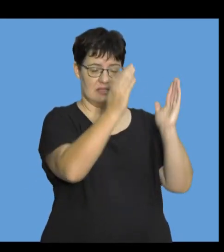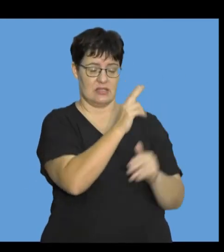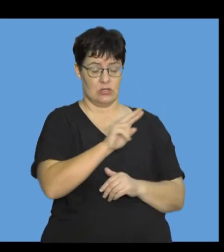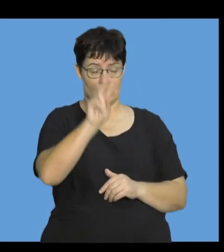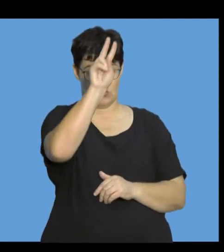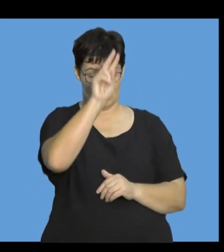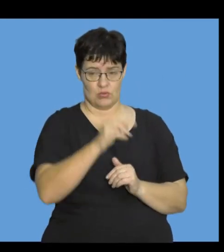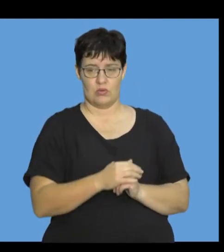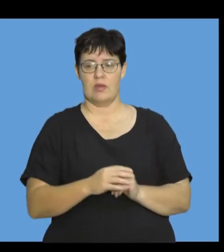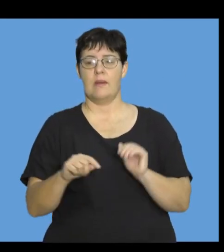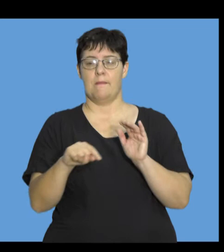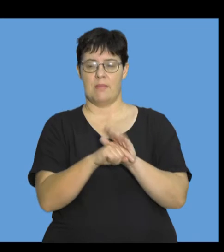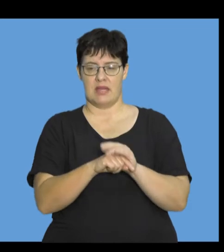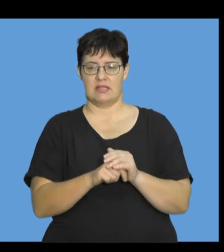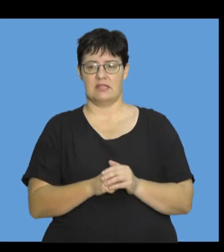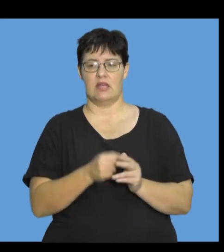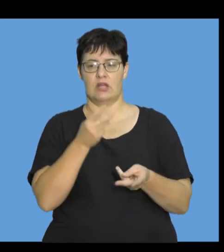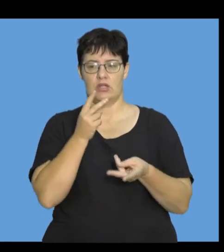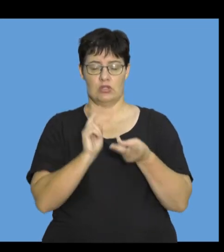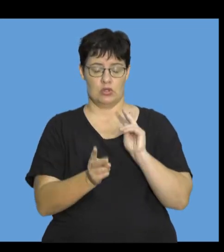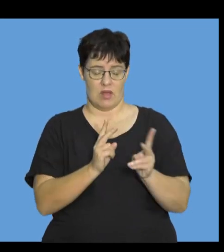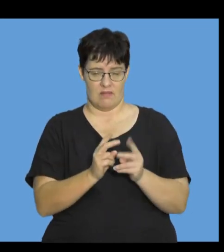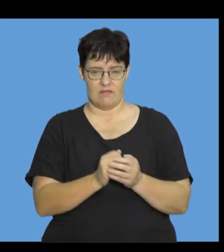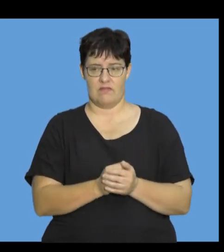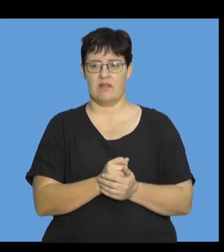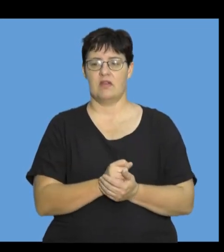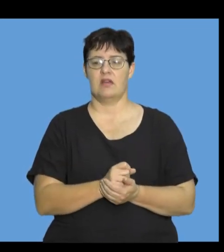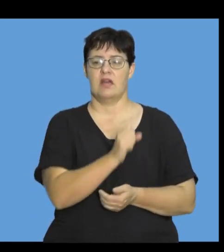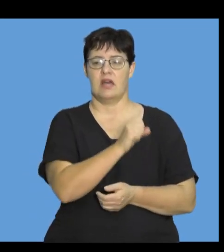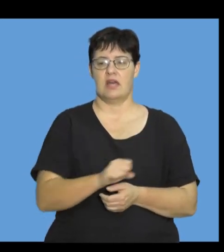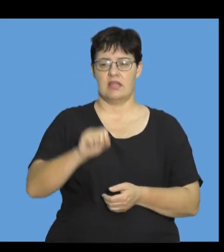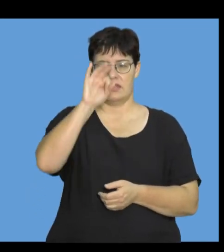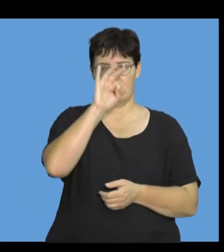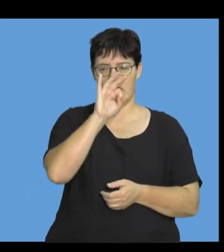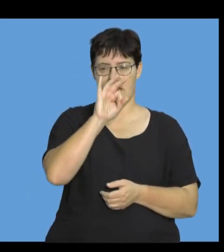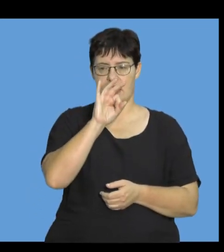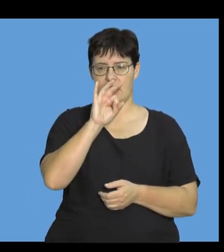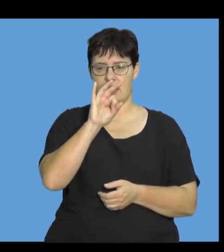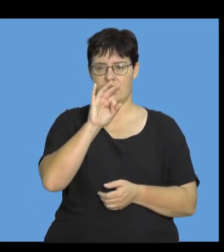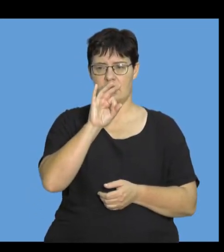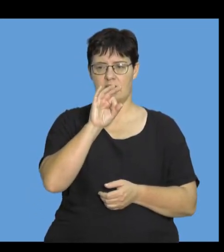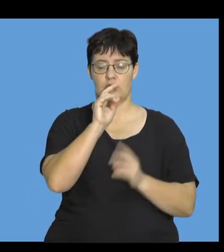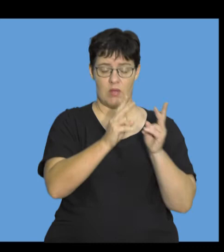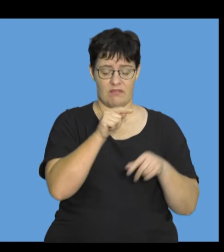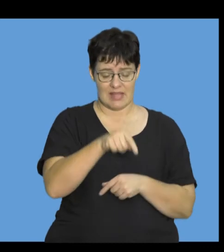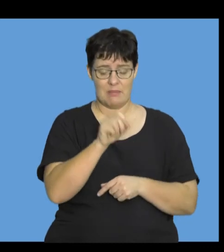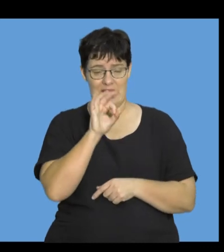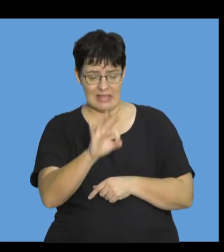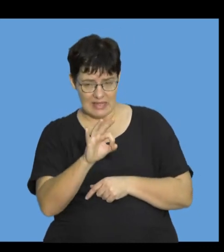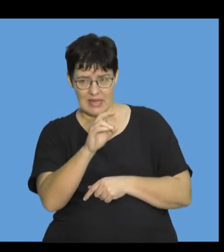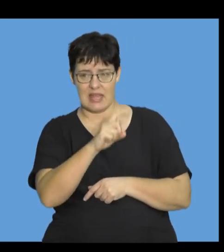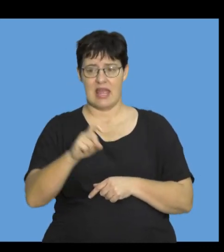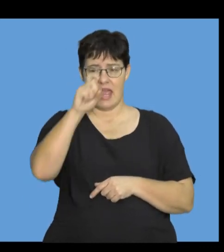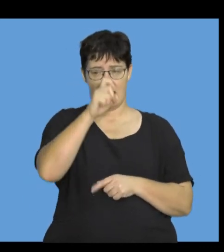x all squared minus the 12 times 3 to the exponent of x